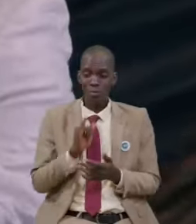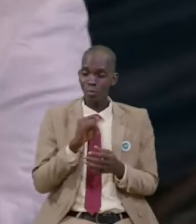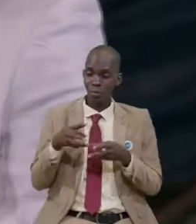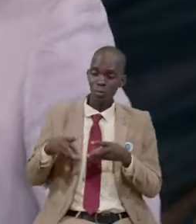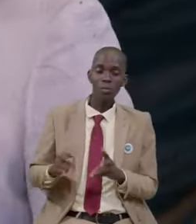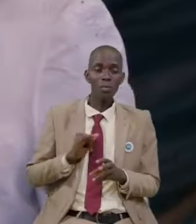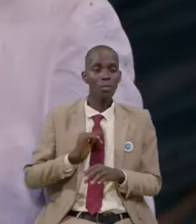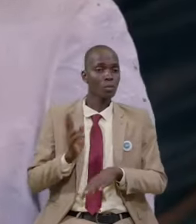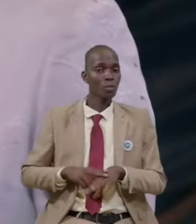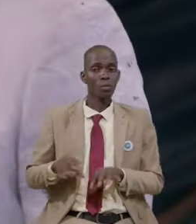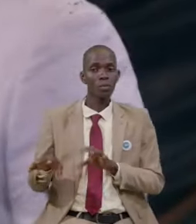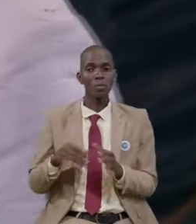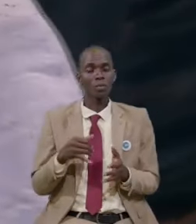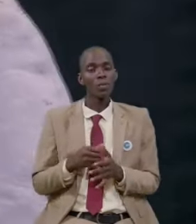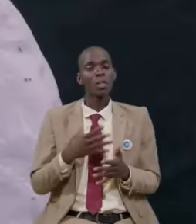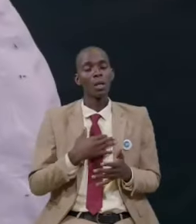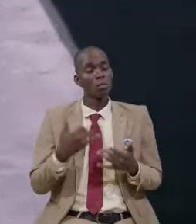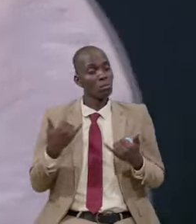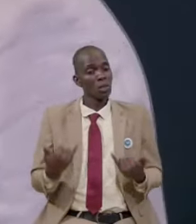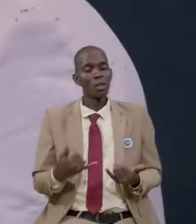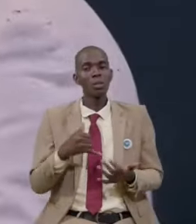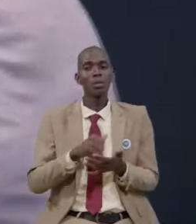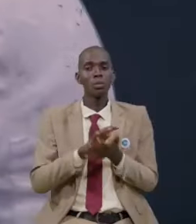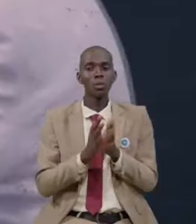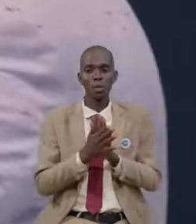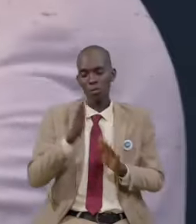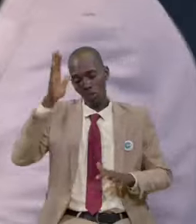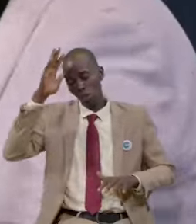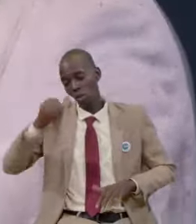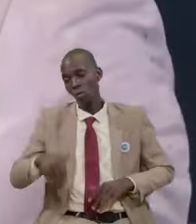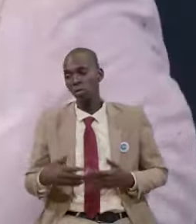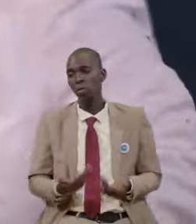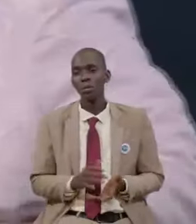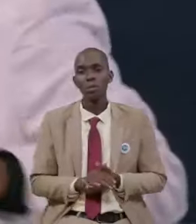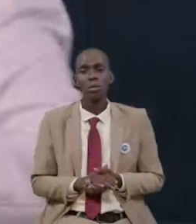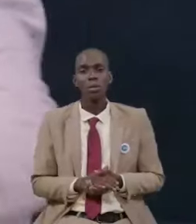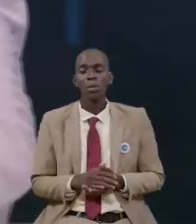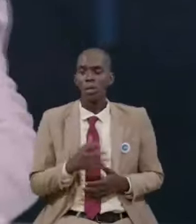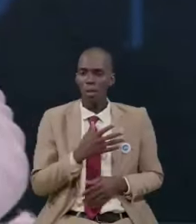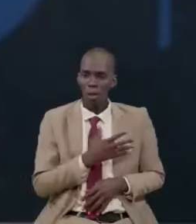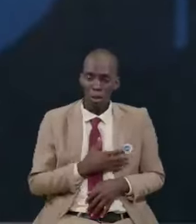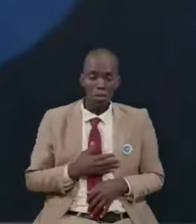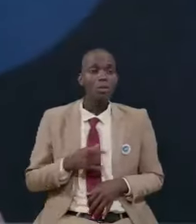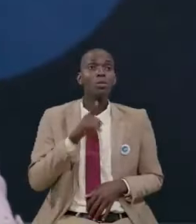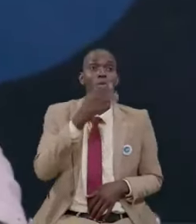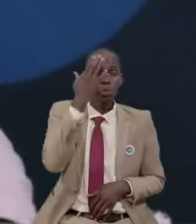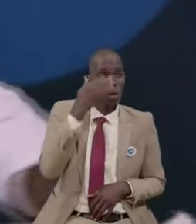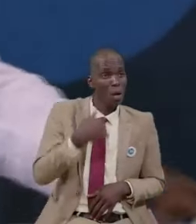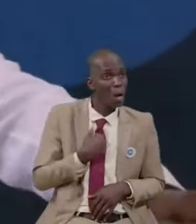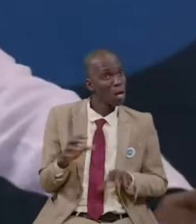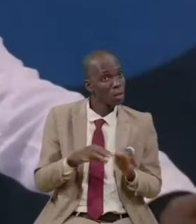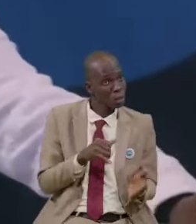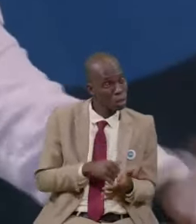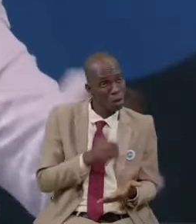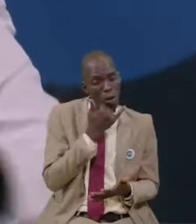become obstinate. You see me, you detect I'm the one, all right, I will still do it. They